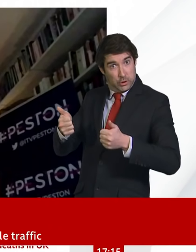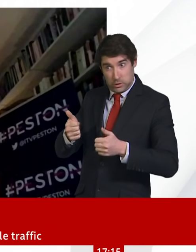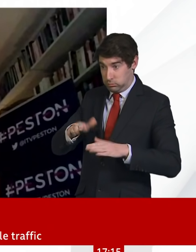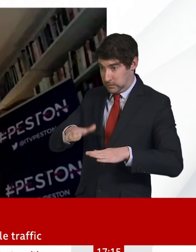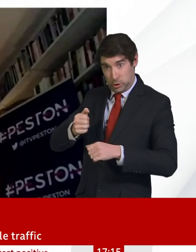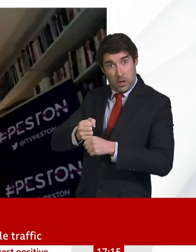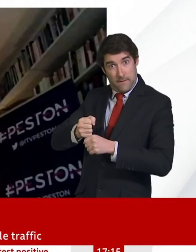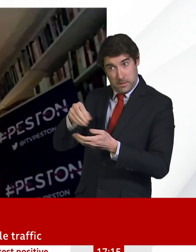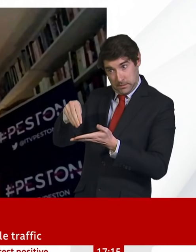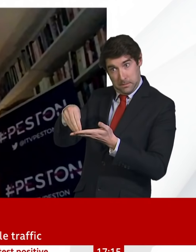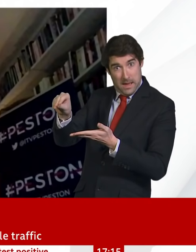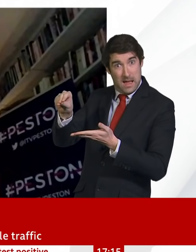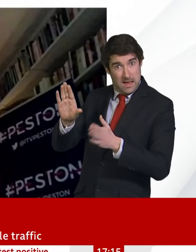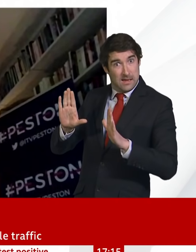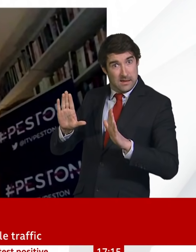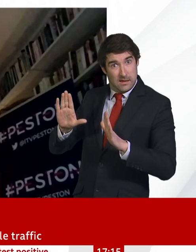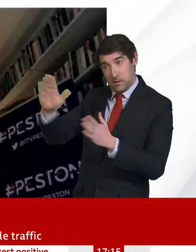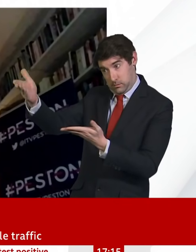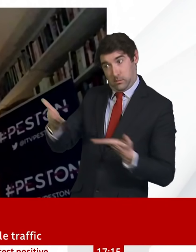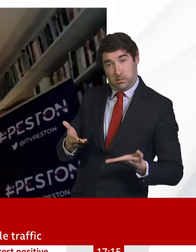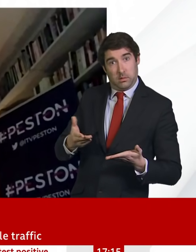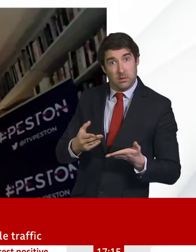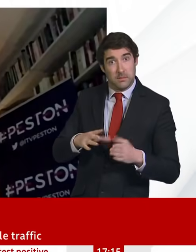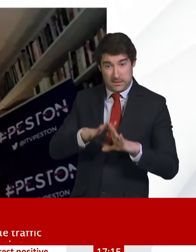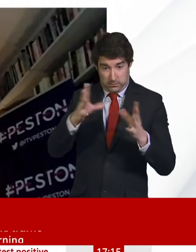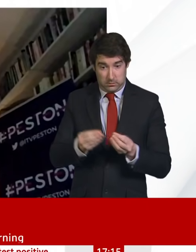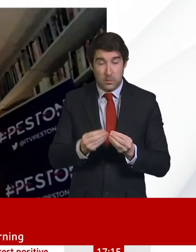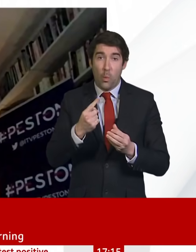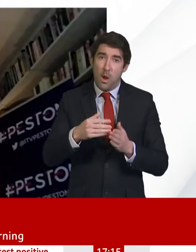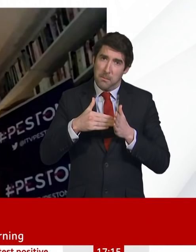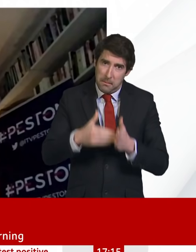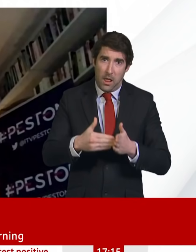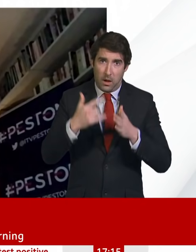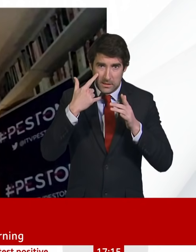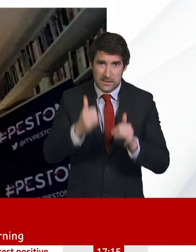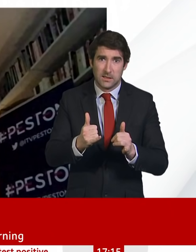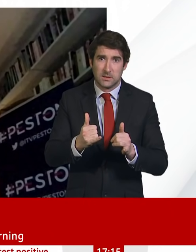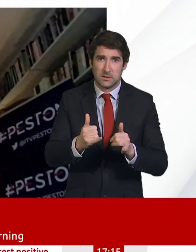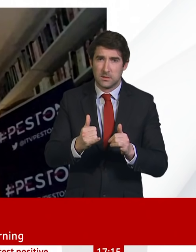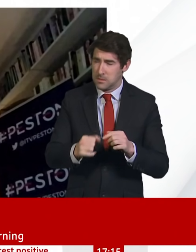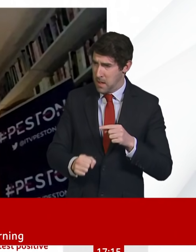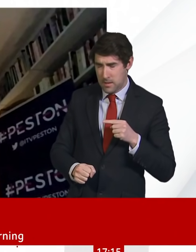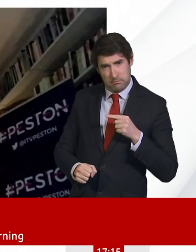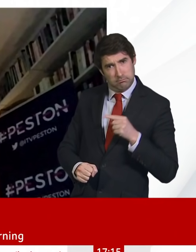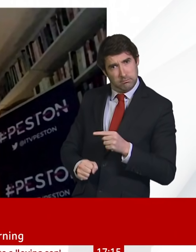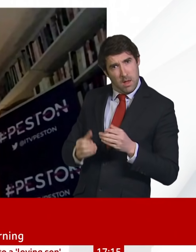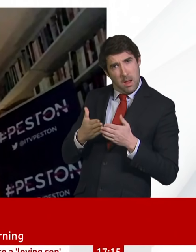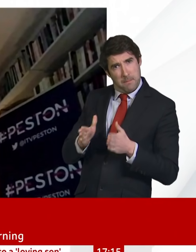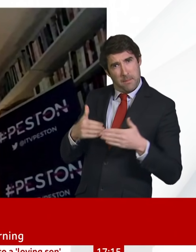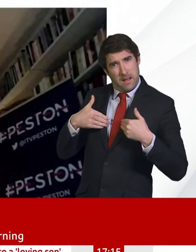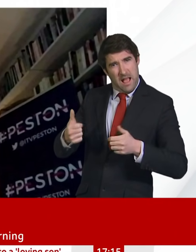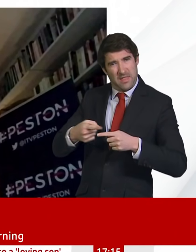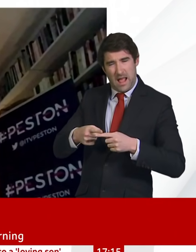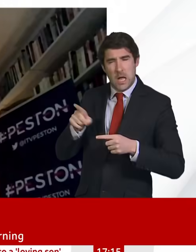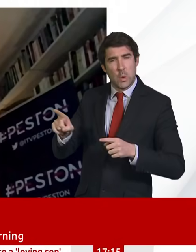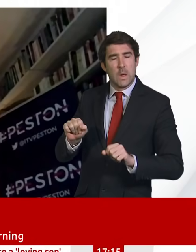government. The government has said it won't pay for anything that it doesn't think it works. But I am told that PHE, Public Health England, is dragging its feet